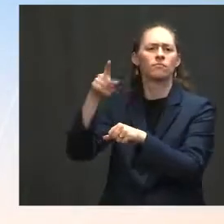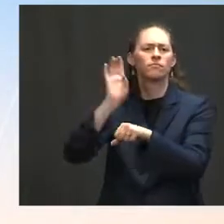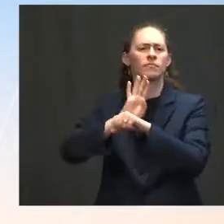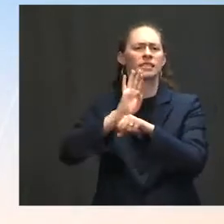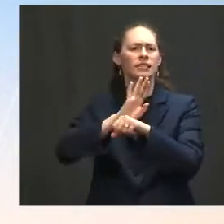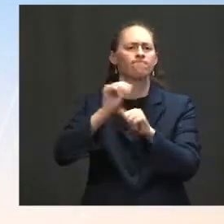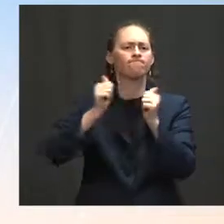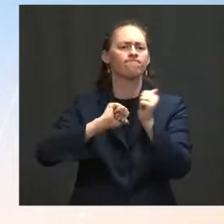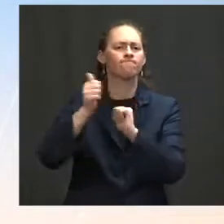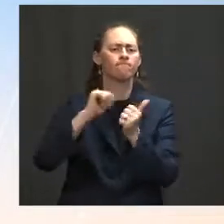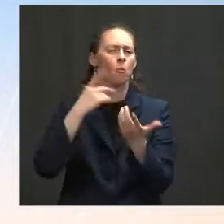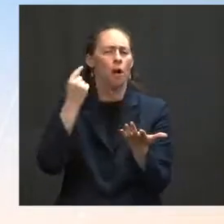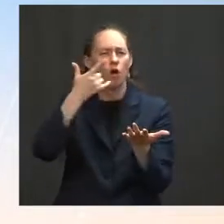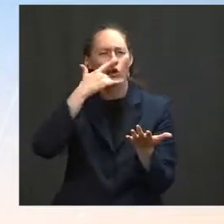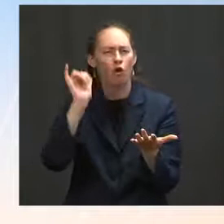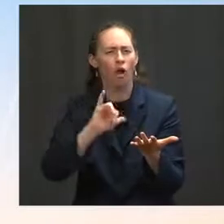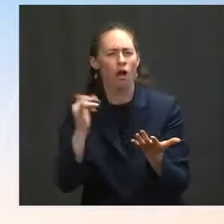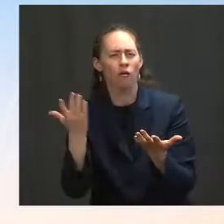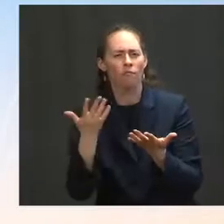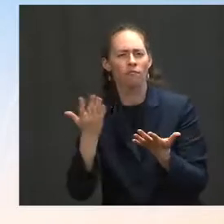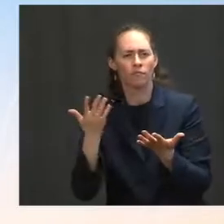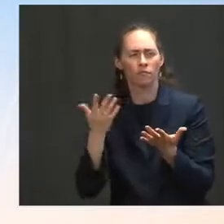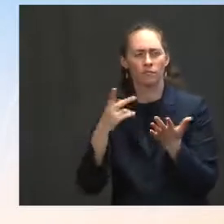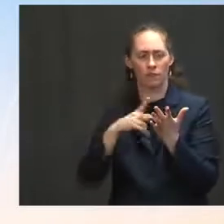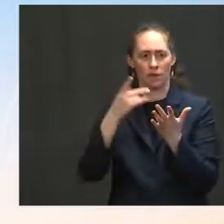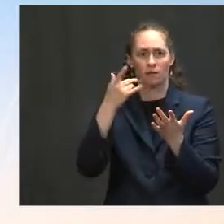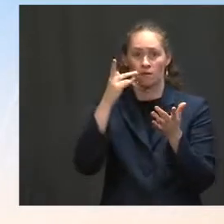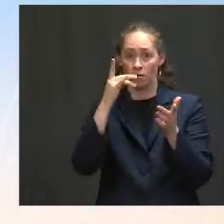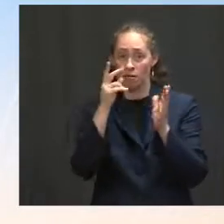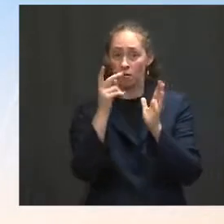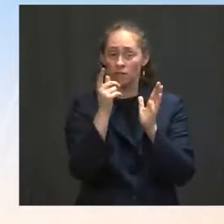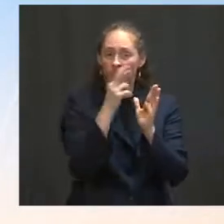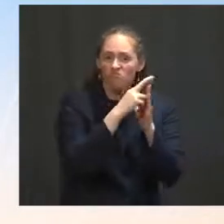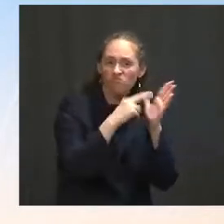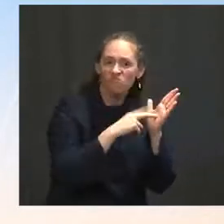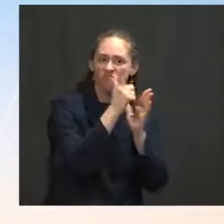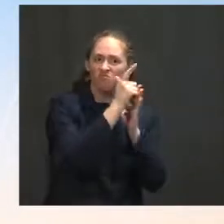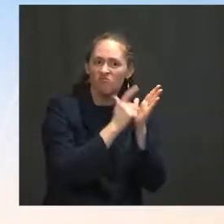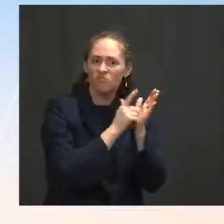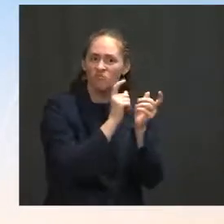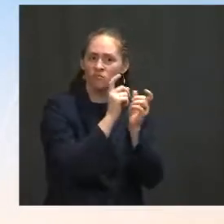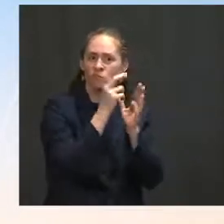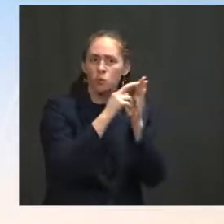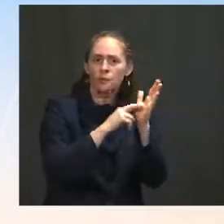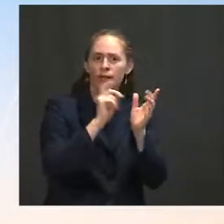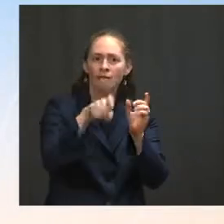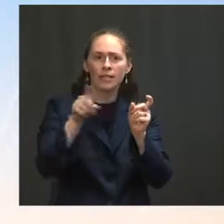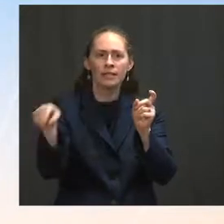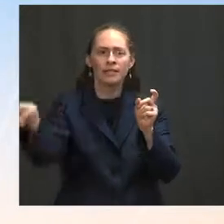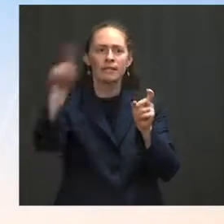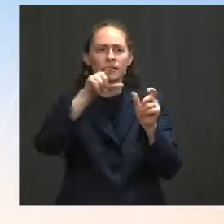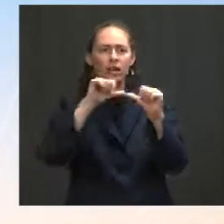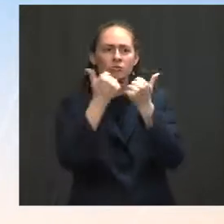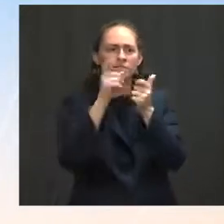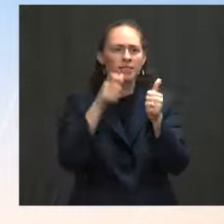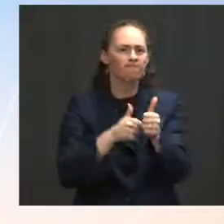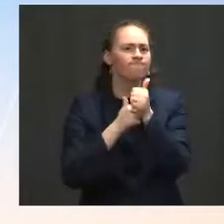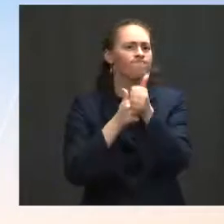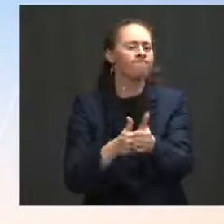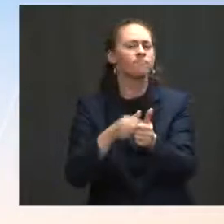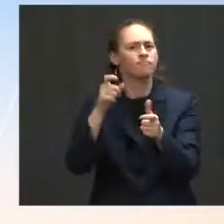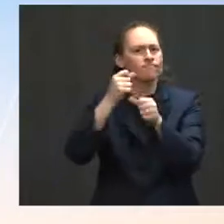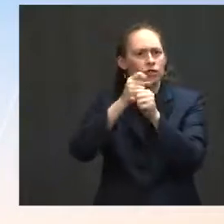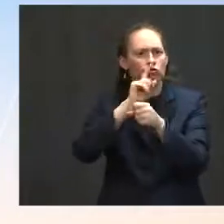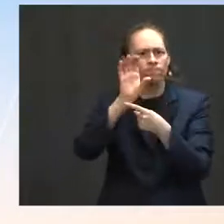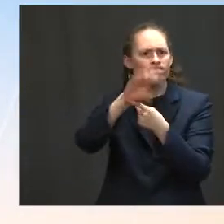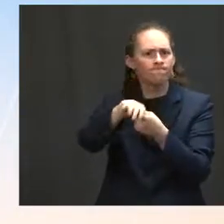would be done through regulation at the agencies. Yeah. And he's directing a whole bunch of different rulemakings. Can you talk about, so the